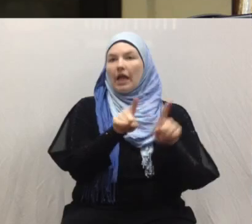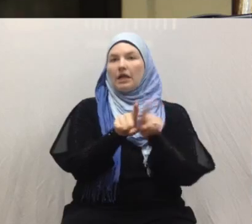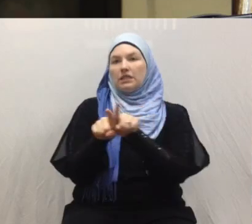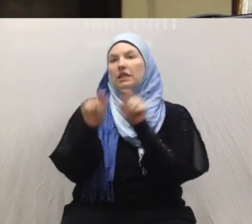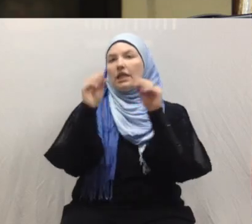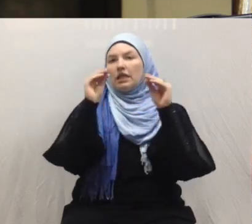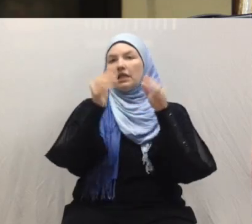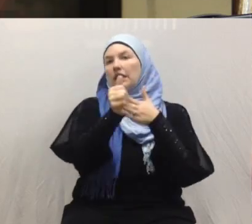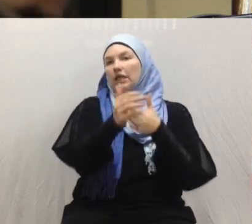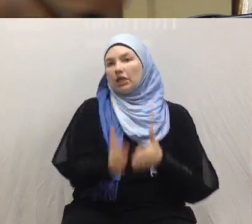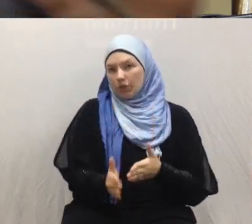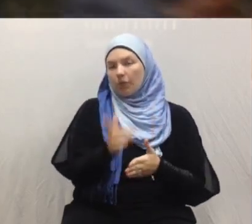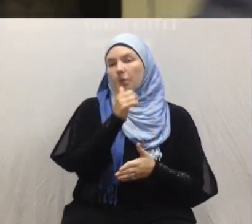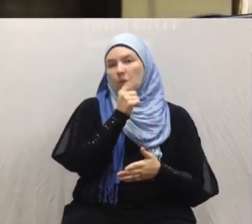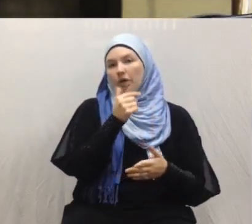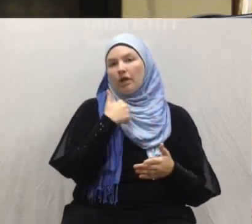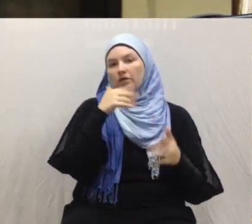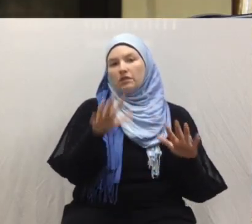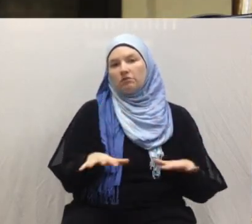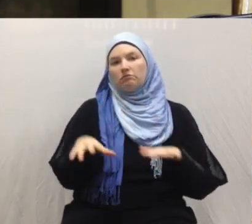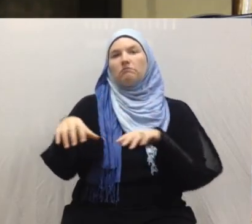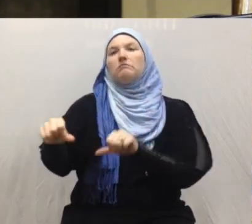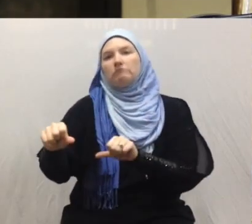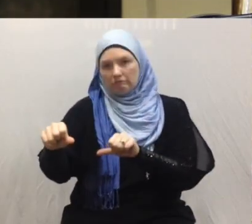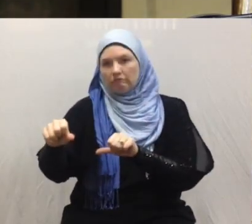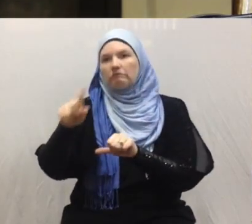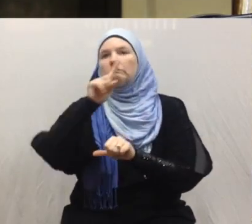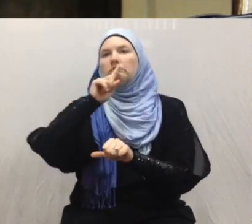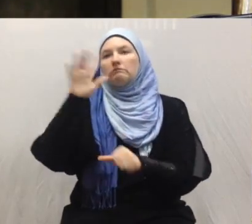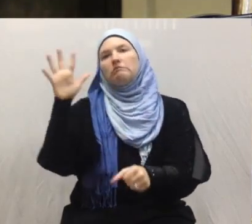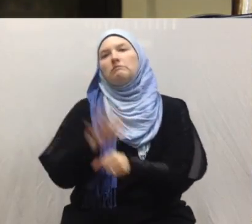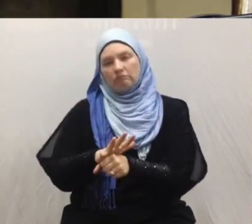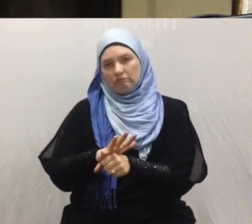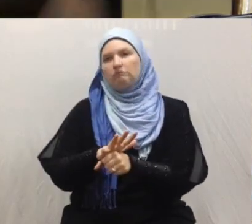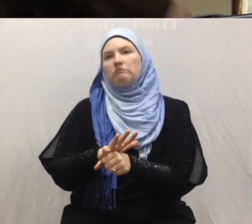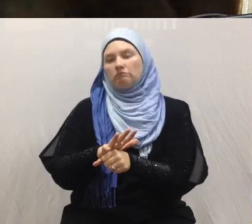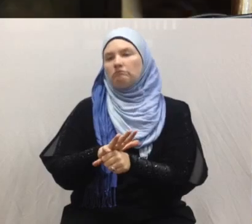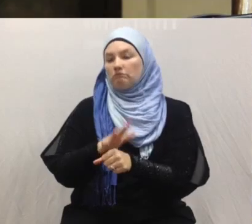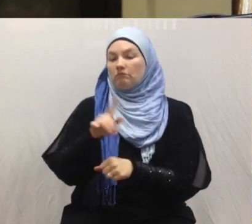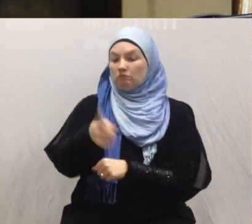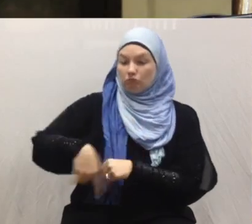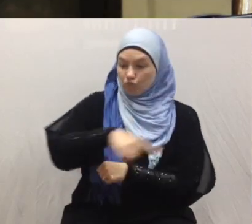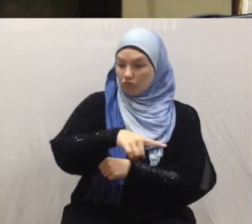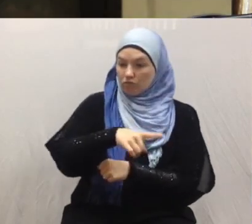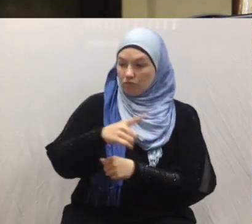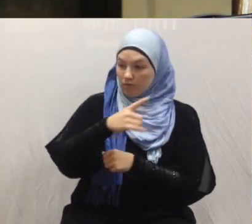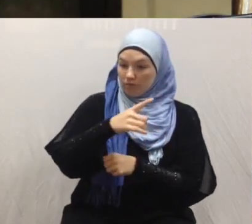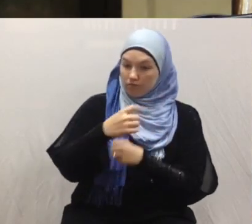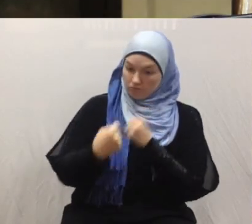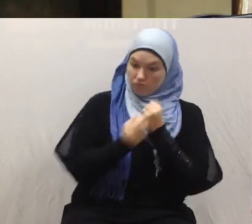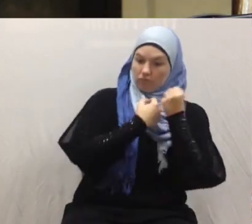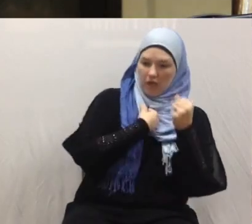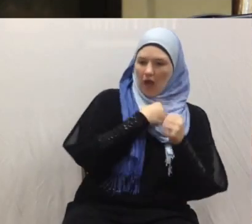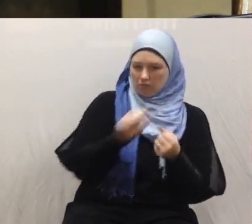leader who has taken the bay'ah, the pledge of allegiance and the pledge of commitment and